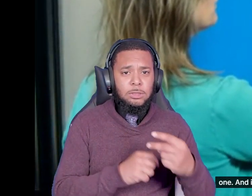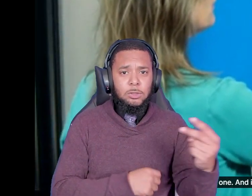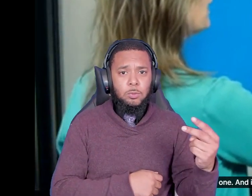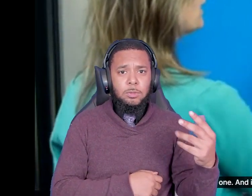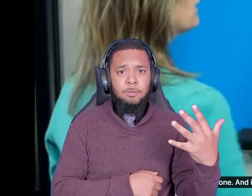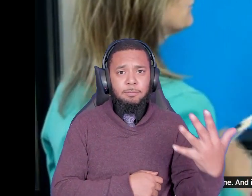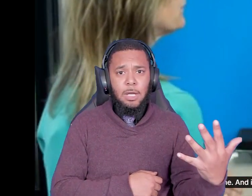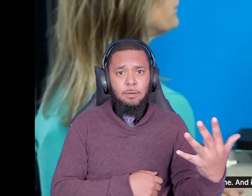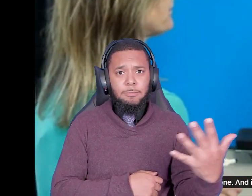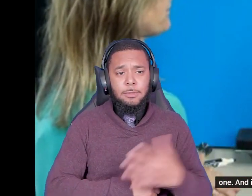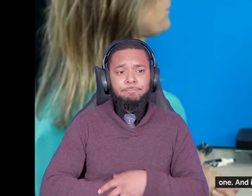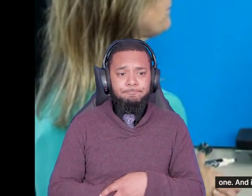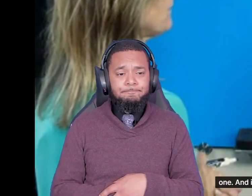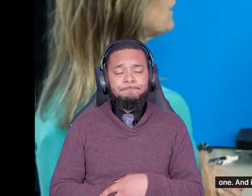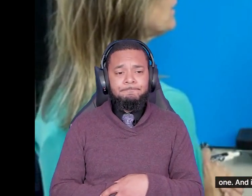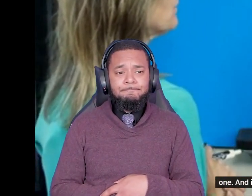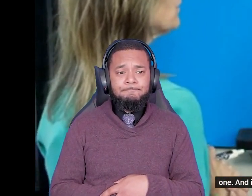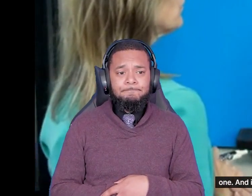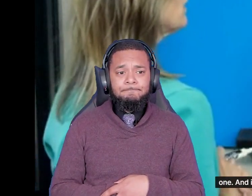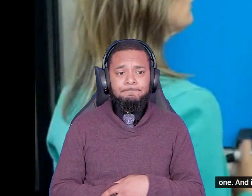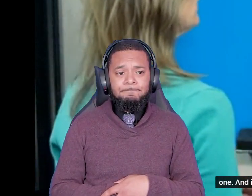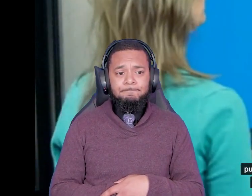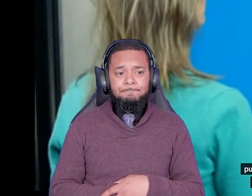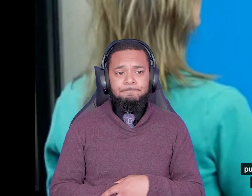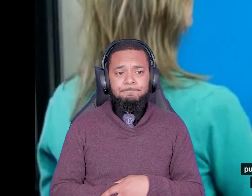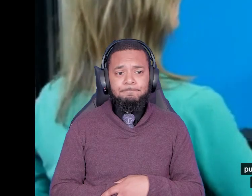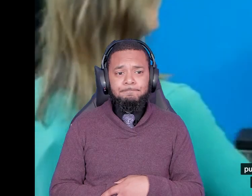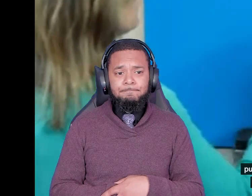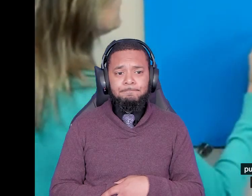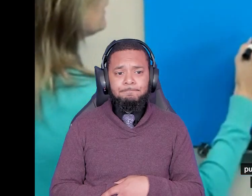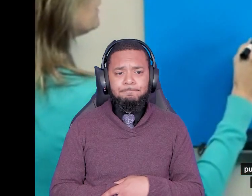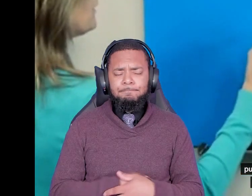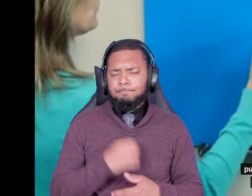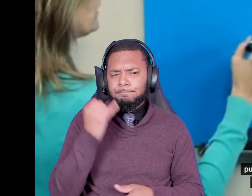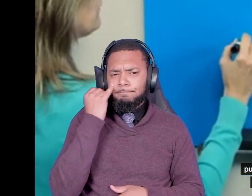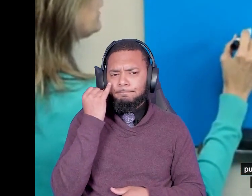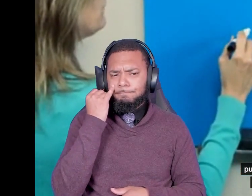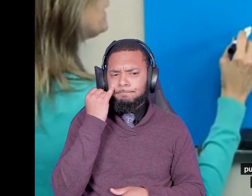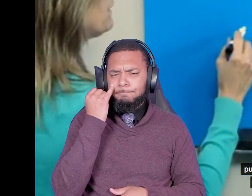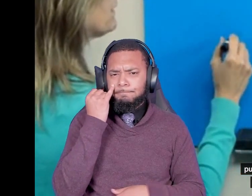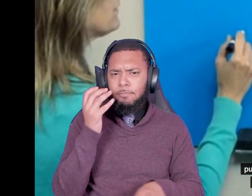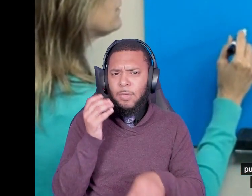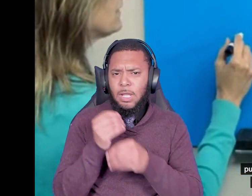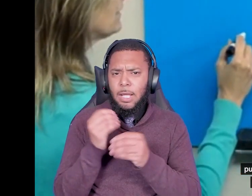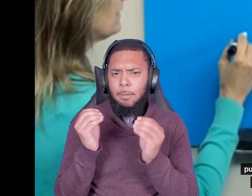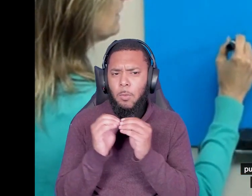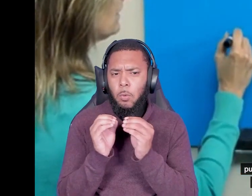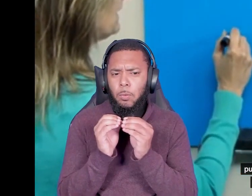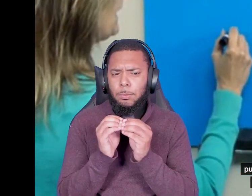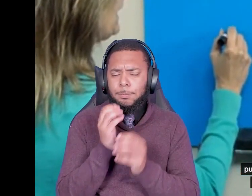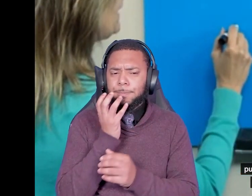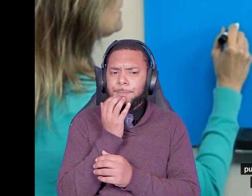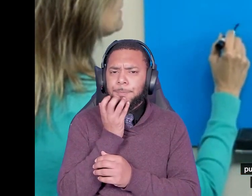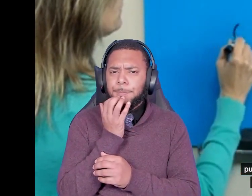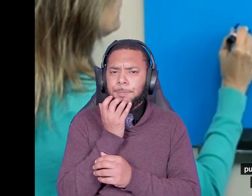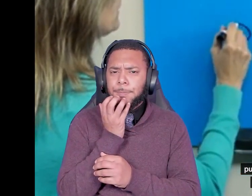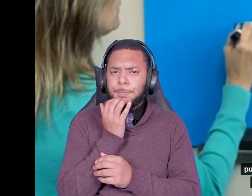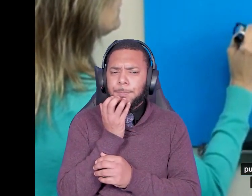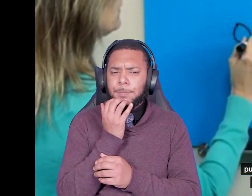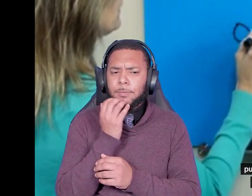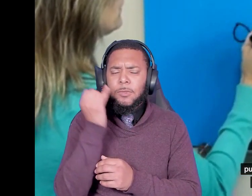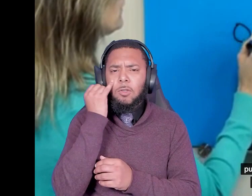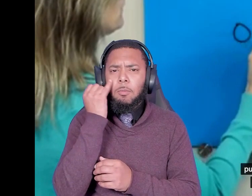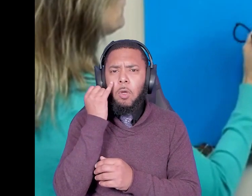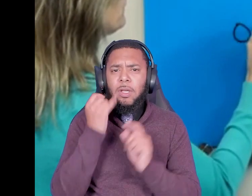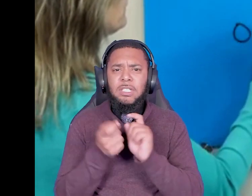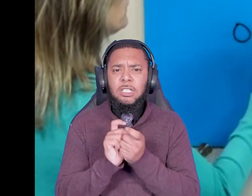that is a 5. But what if I put something else on there? What if I made this an